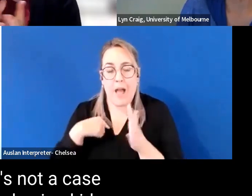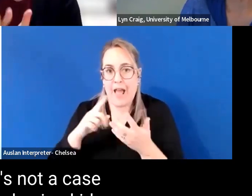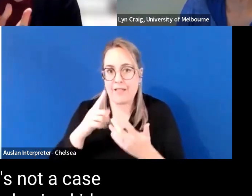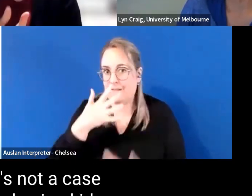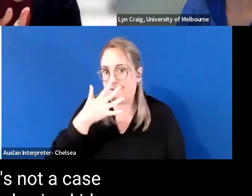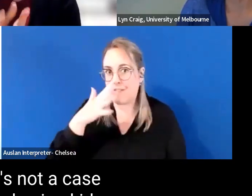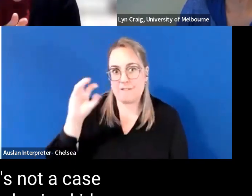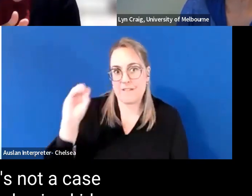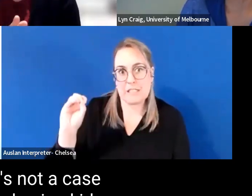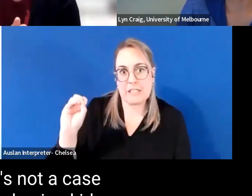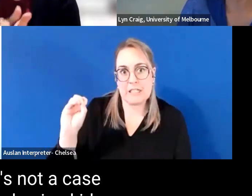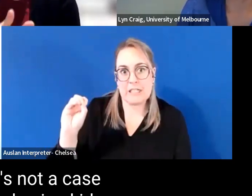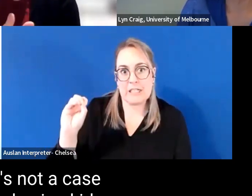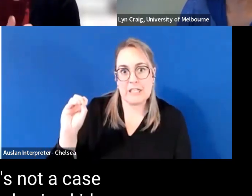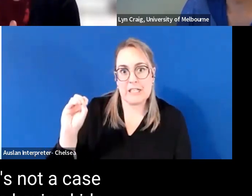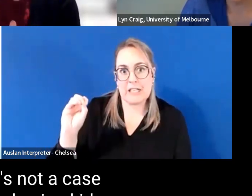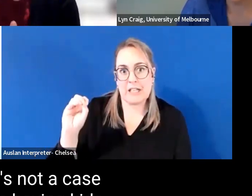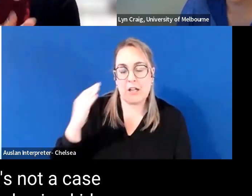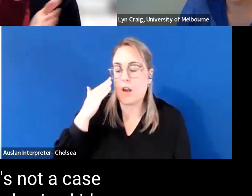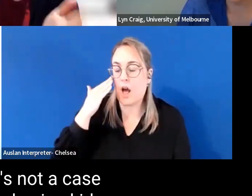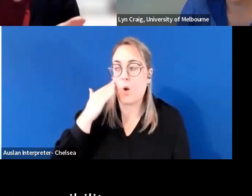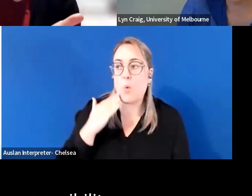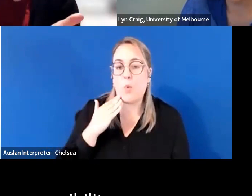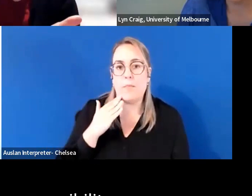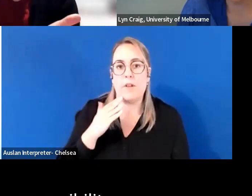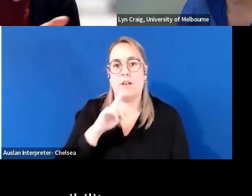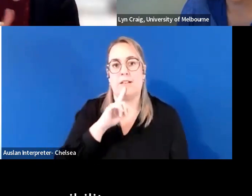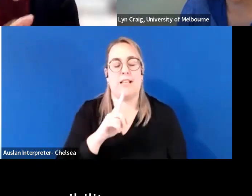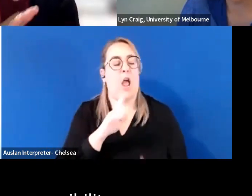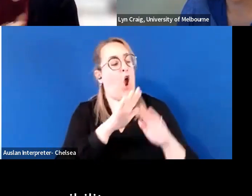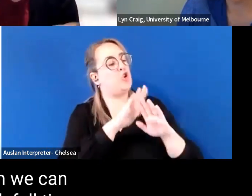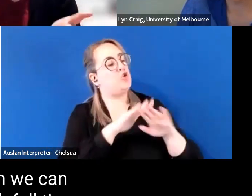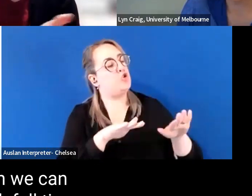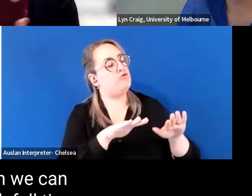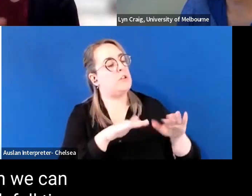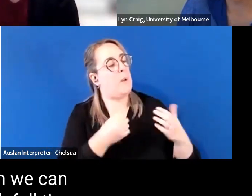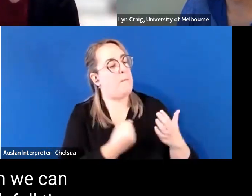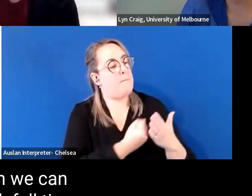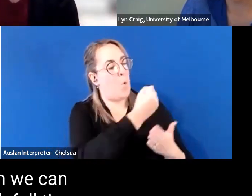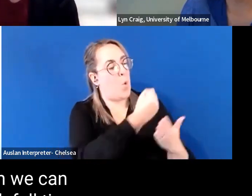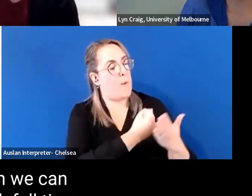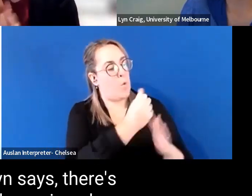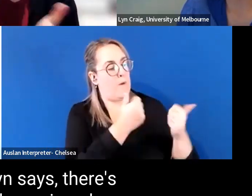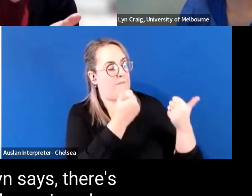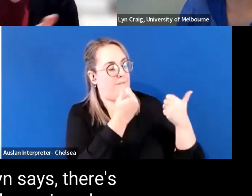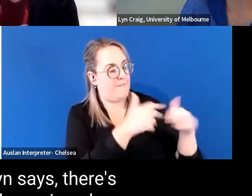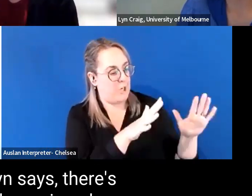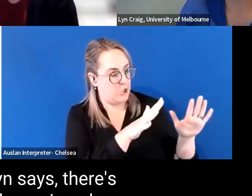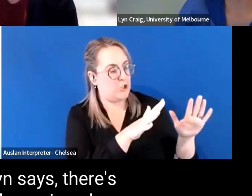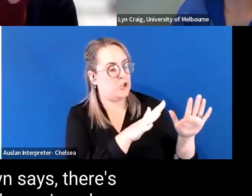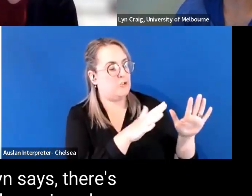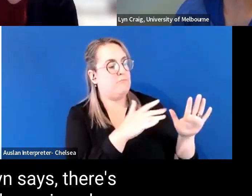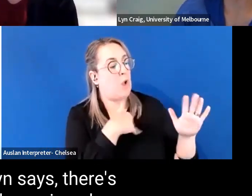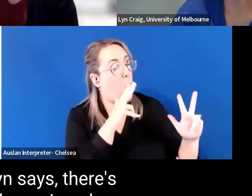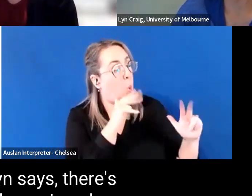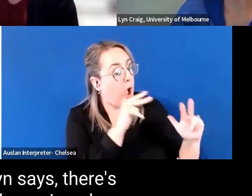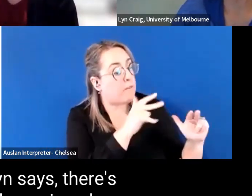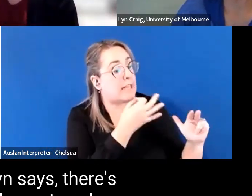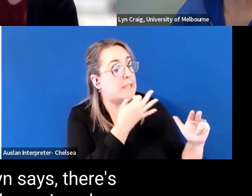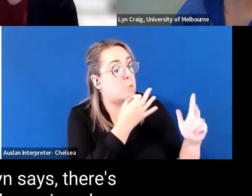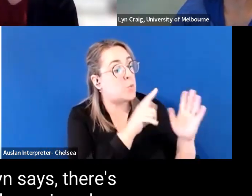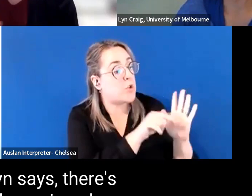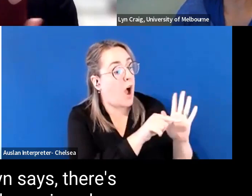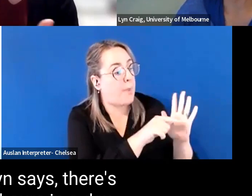stage. It's not a case of women are having kids, a bit of caring responsibility, and then we can all go back full-time because, as